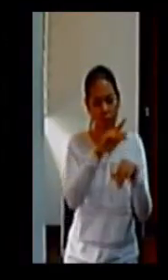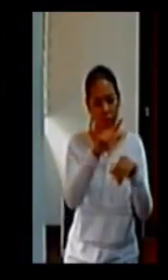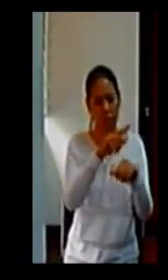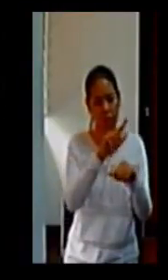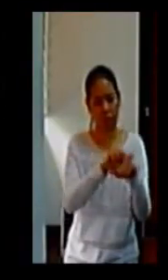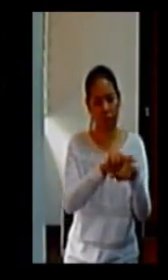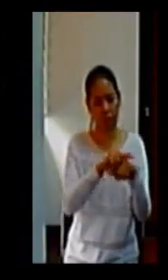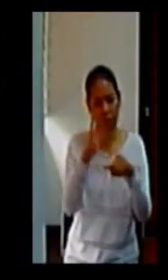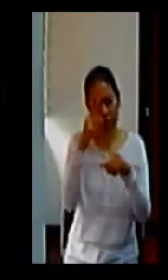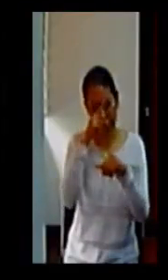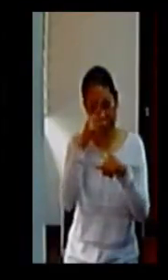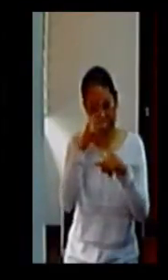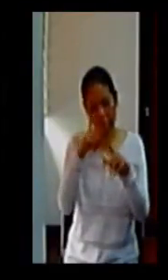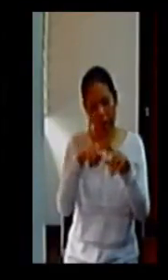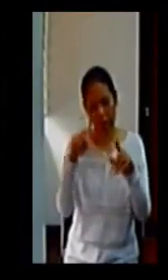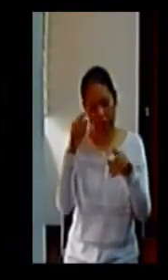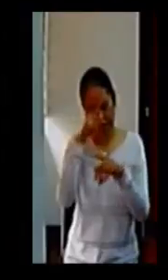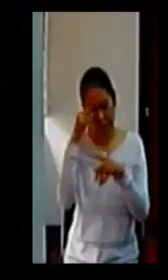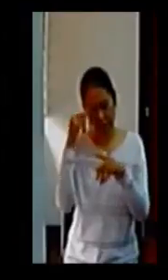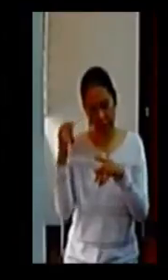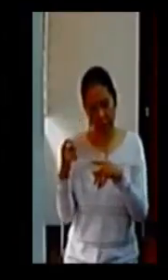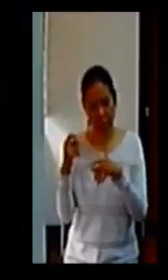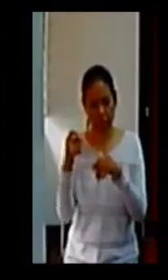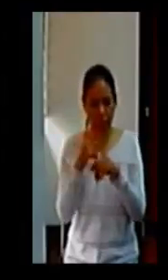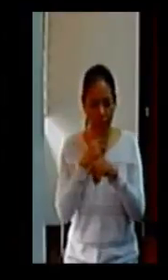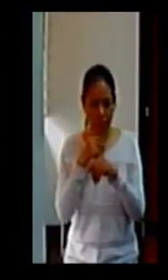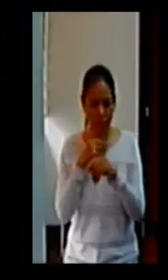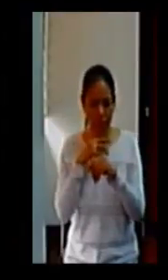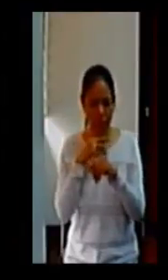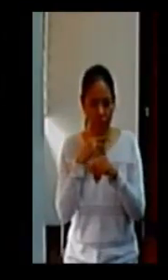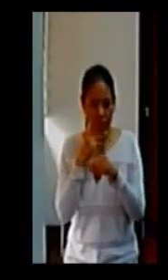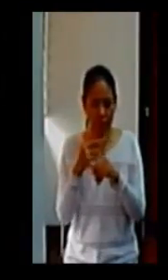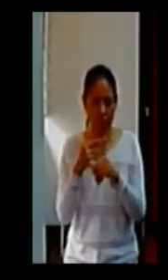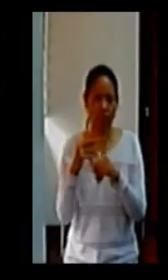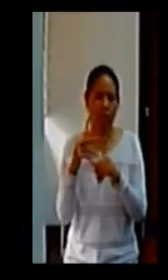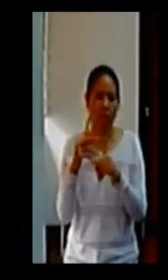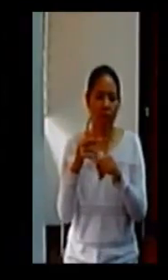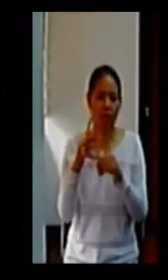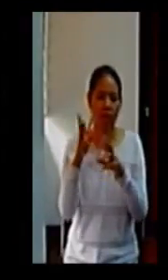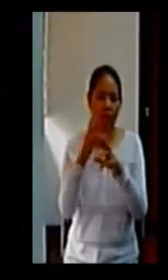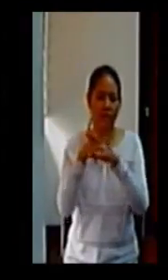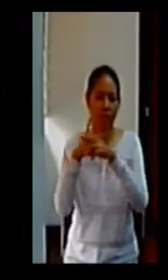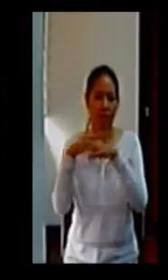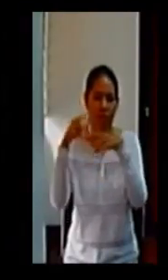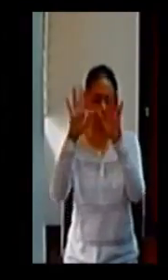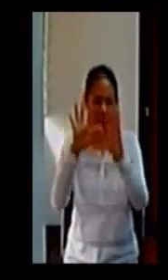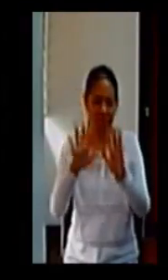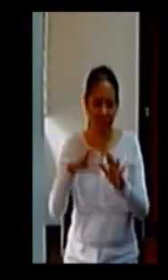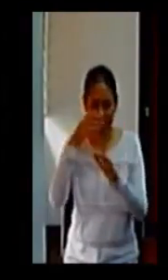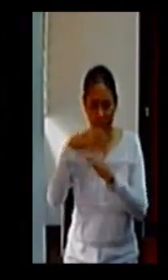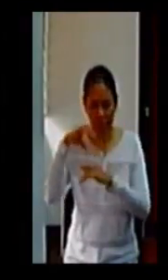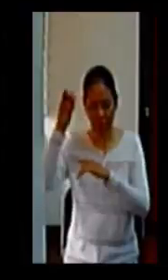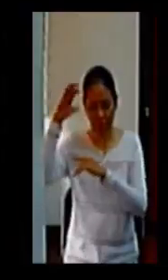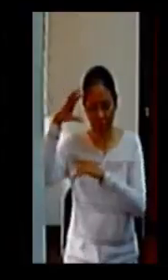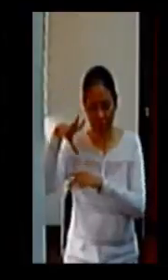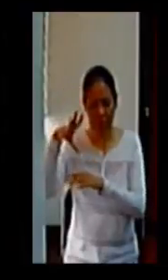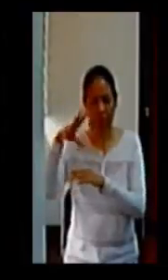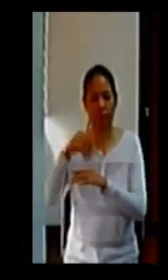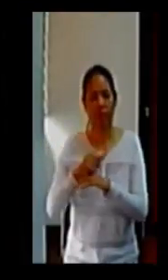na malinaw na pagdating ng ulan o lakas ng ulan, ay lula nito ay